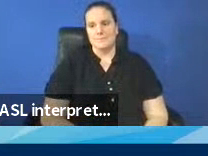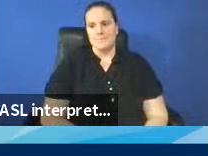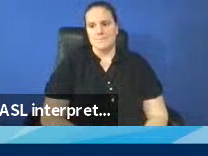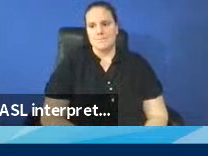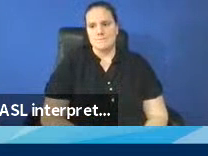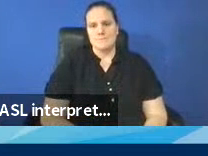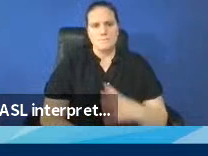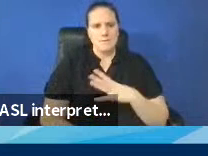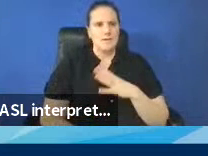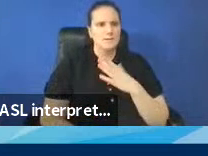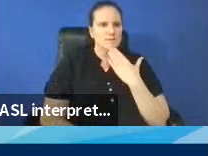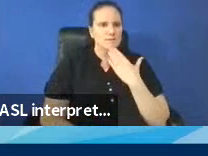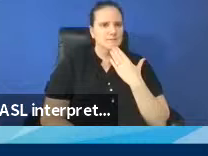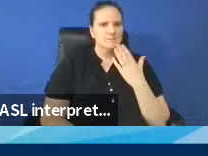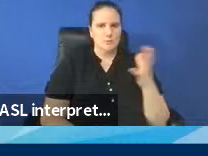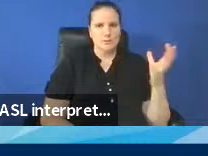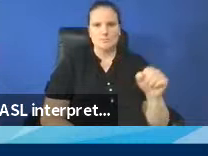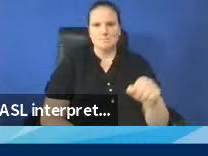Sure, somewhat. Thank you so much.